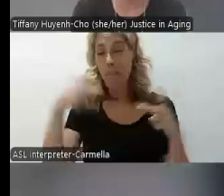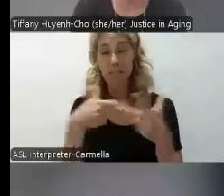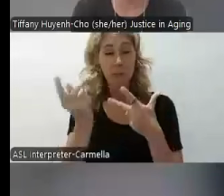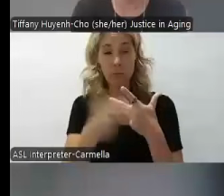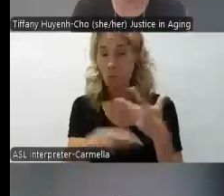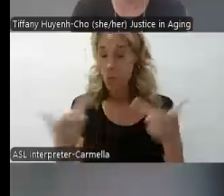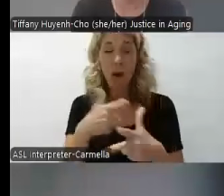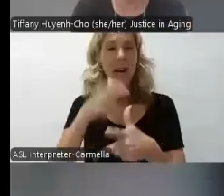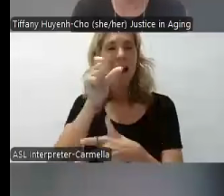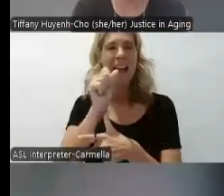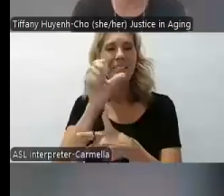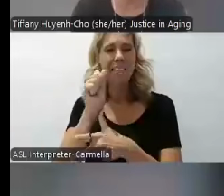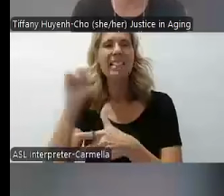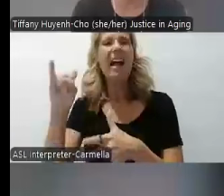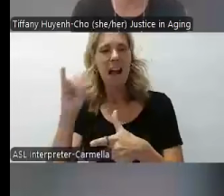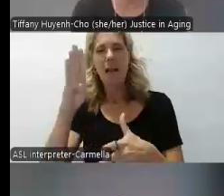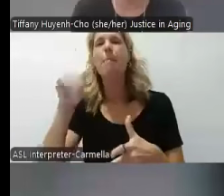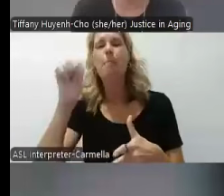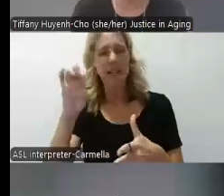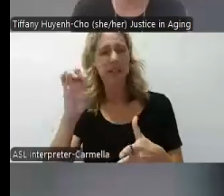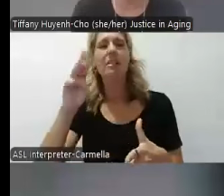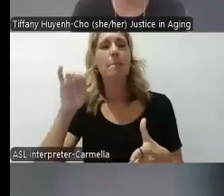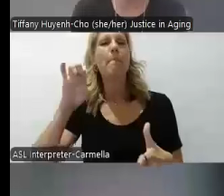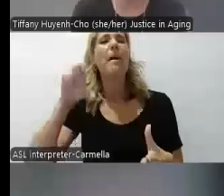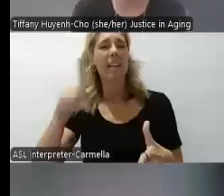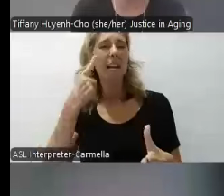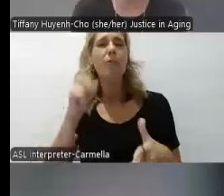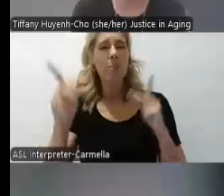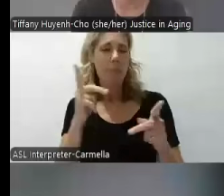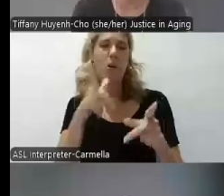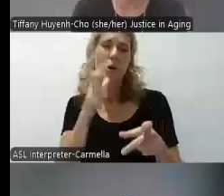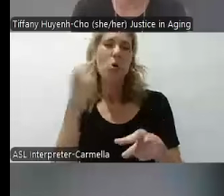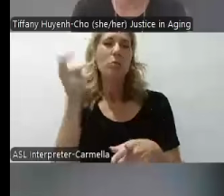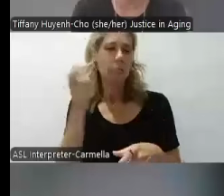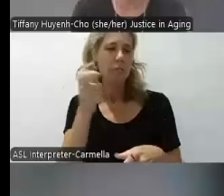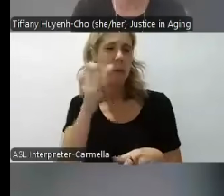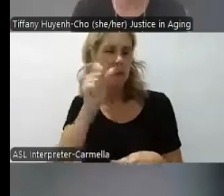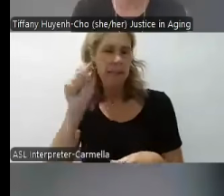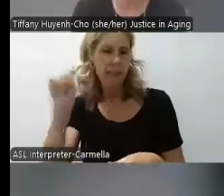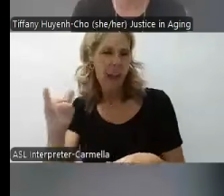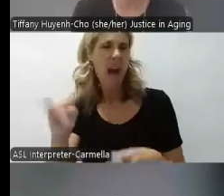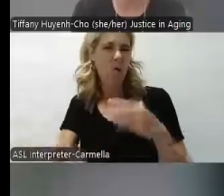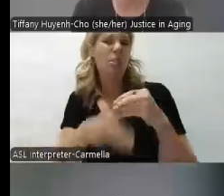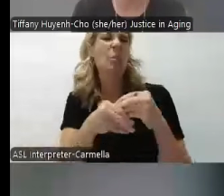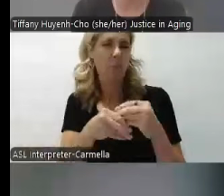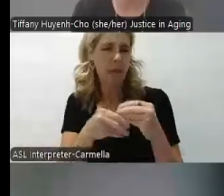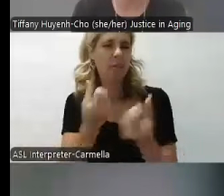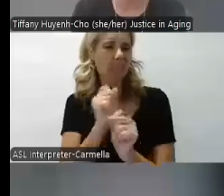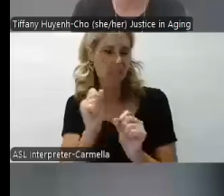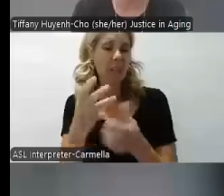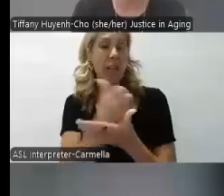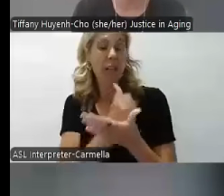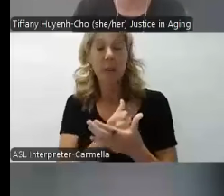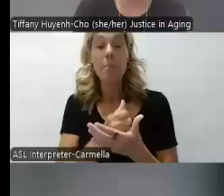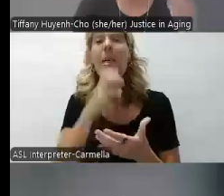the SSI-based Medicaid for people receiving SSI or supplemental security income, the aged and